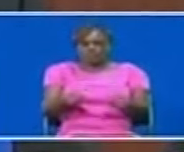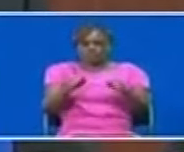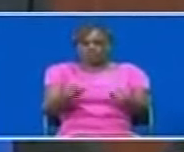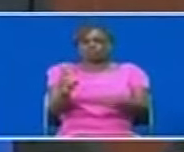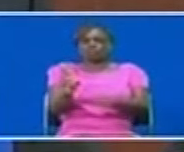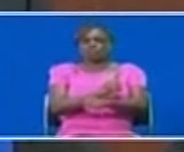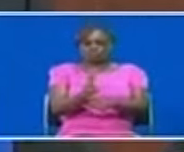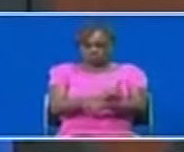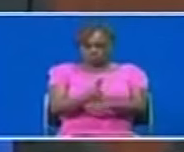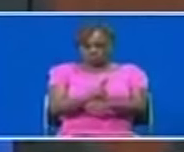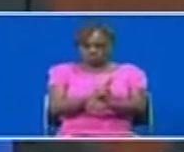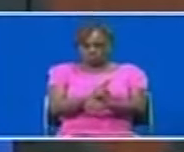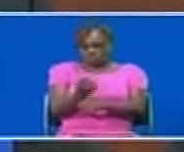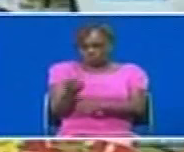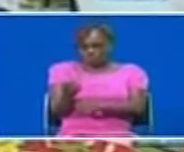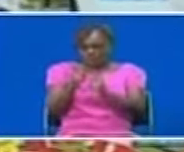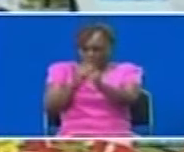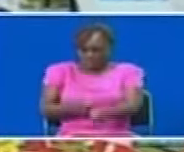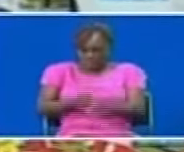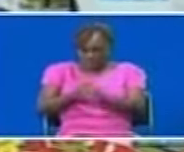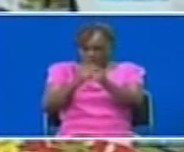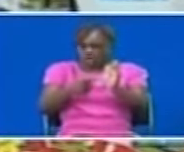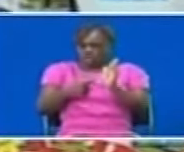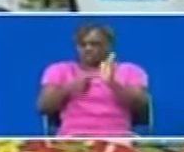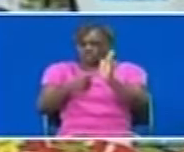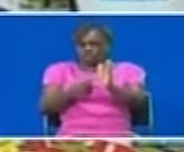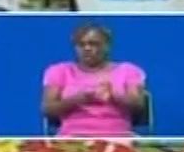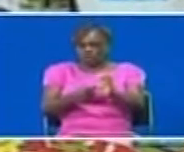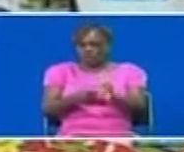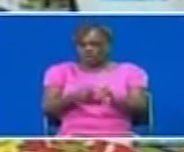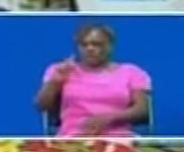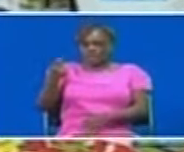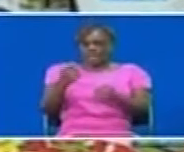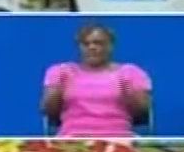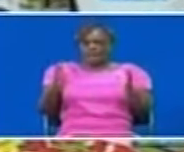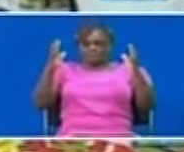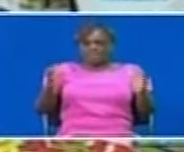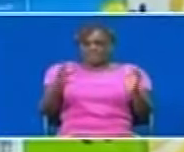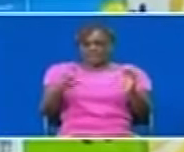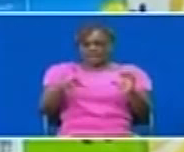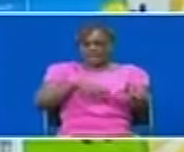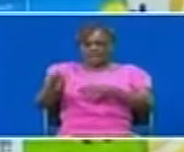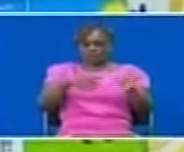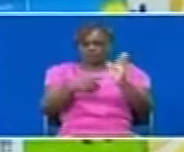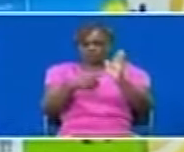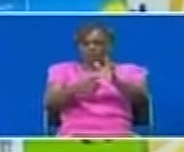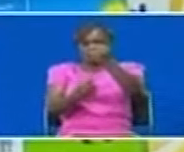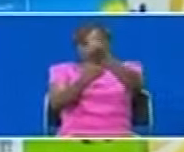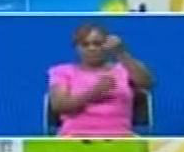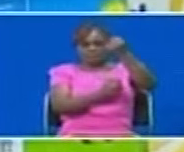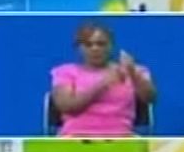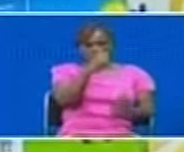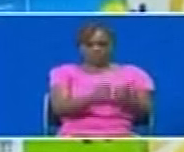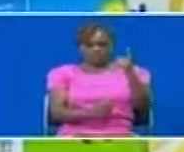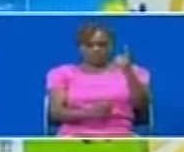applied towards the small scale. The show is one of Kenya's largest livestock fairs and has been sponsored by Brookside